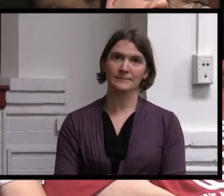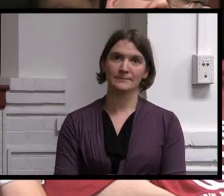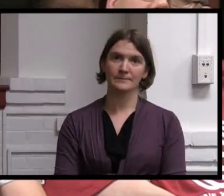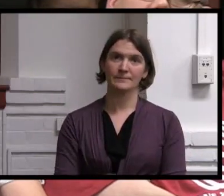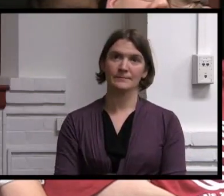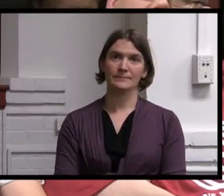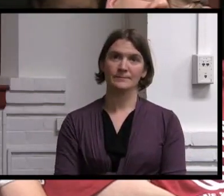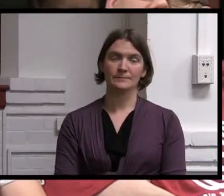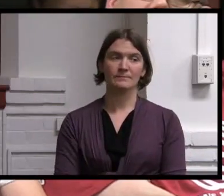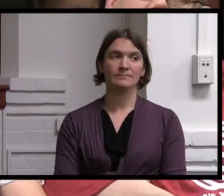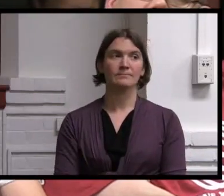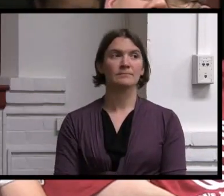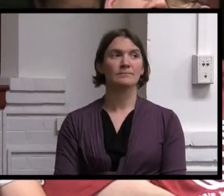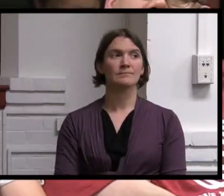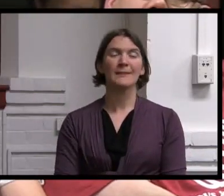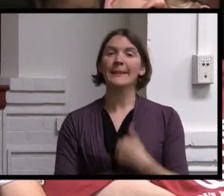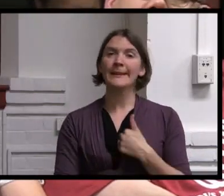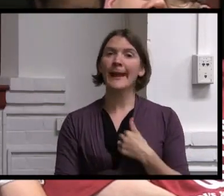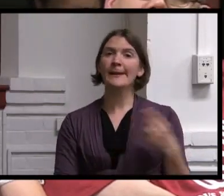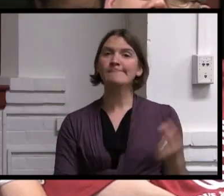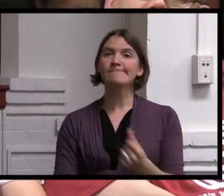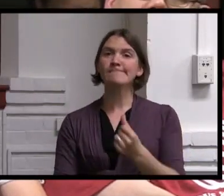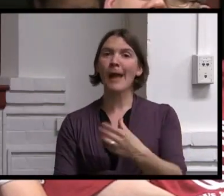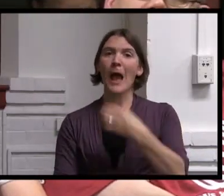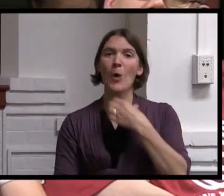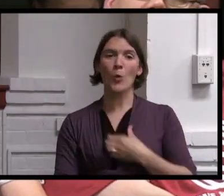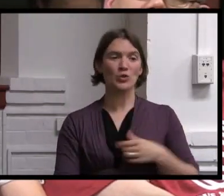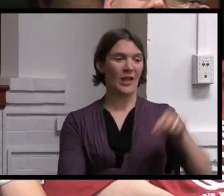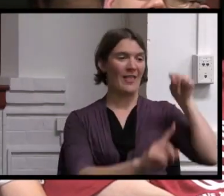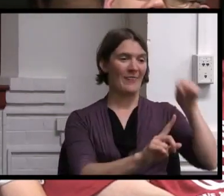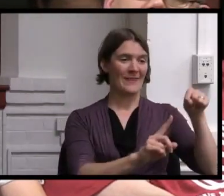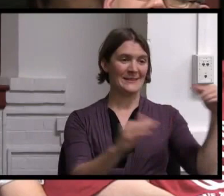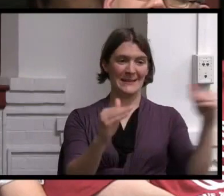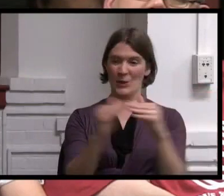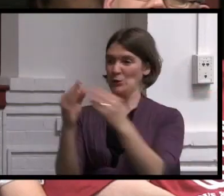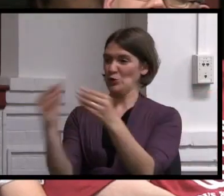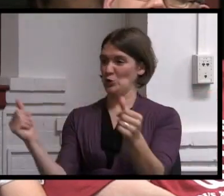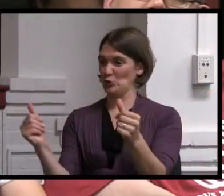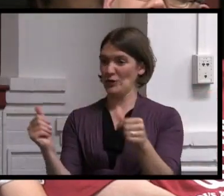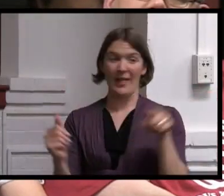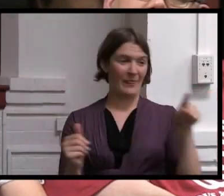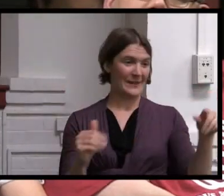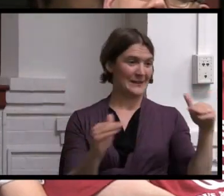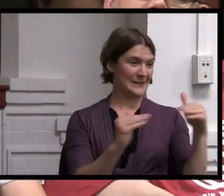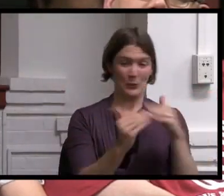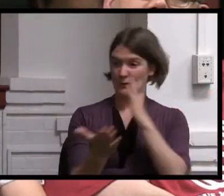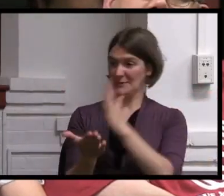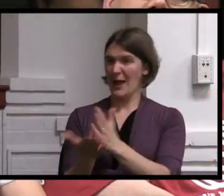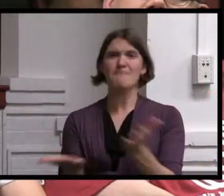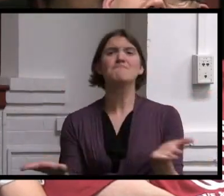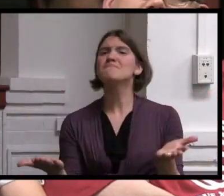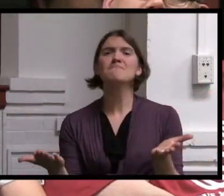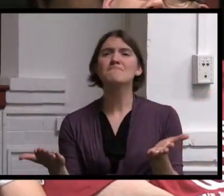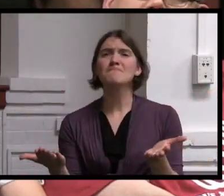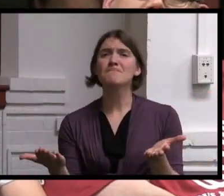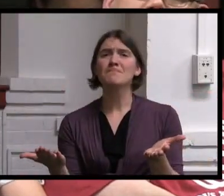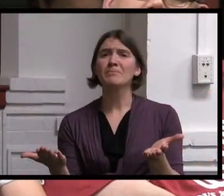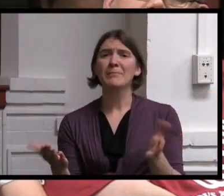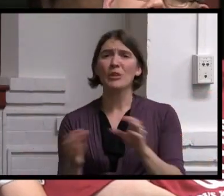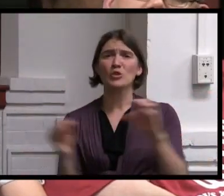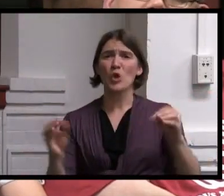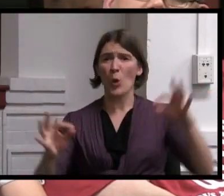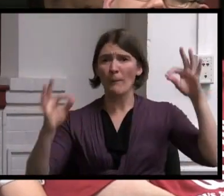And I wish I could say, if you do this, it's going to stop. There's not anybody in this room that's going to say, if we do